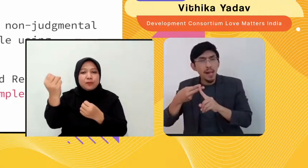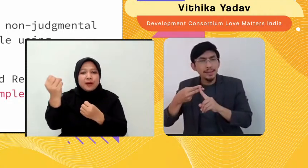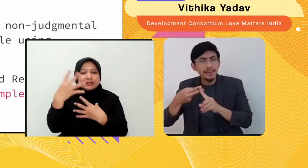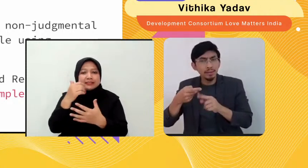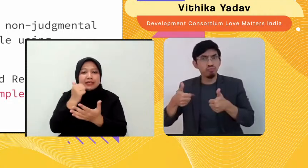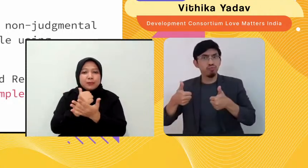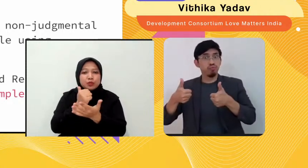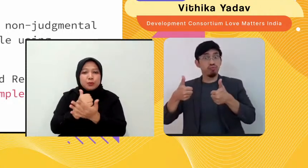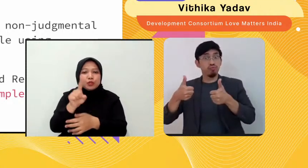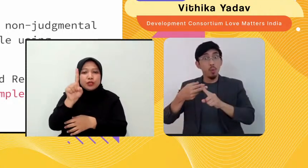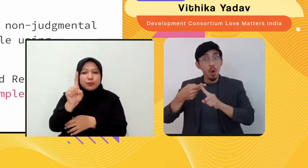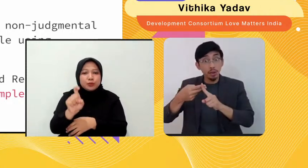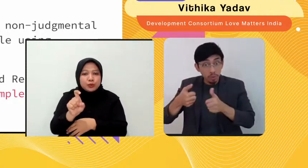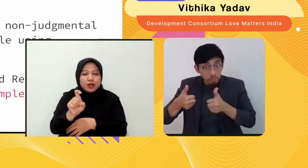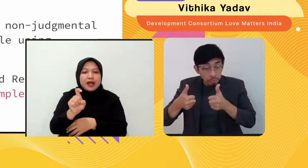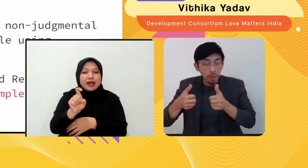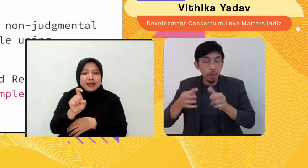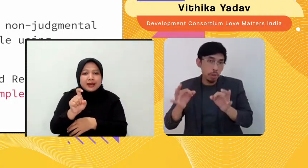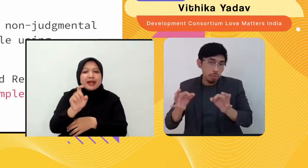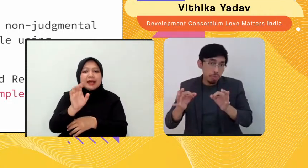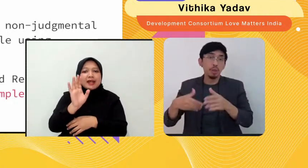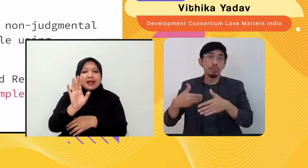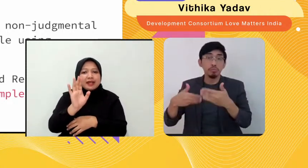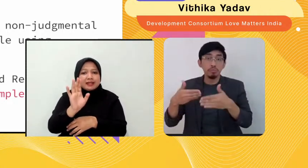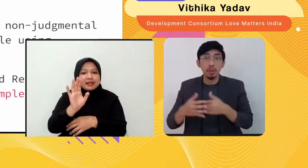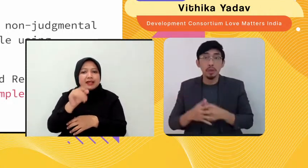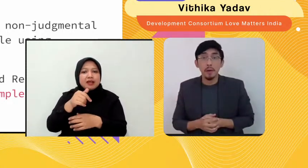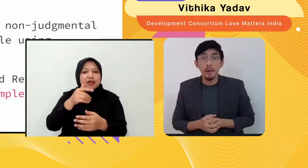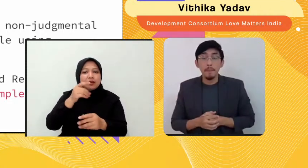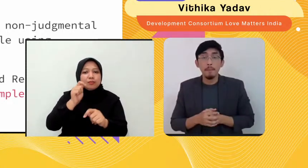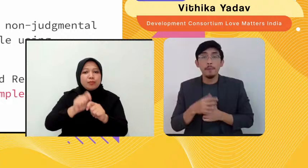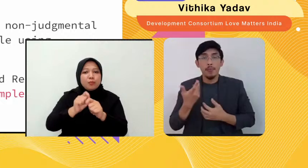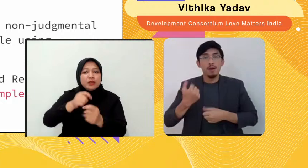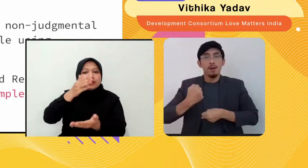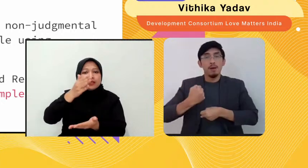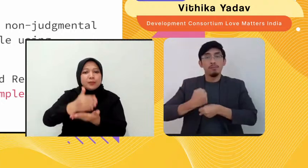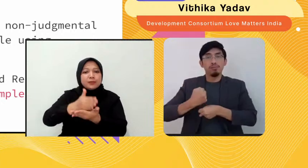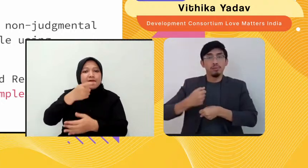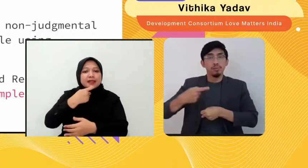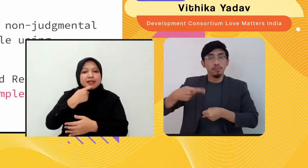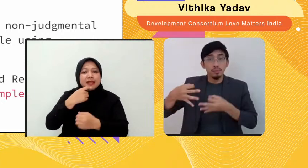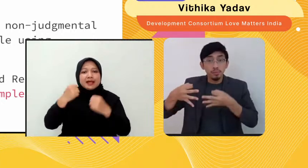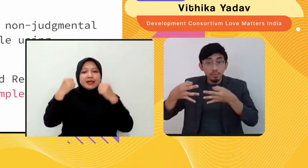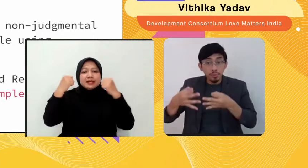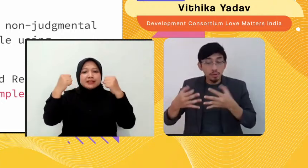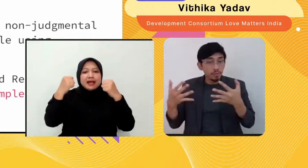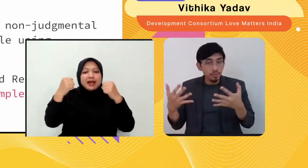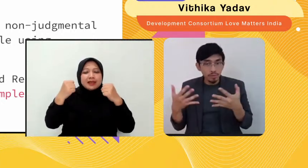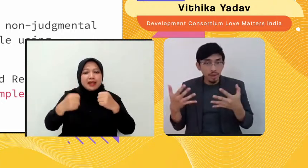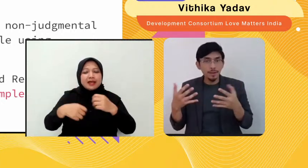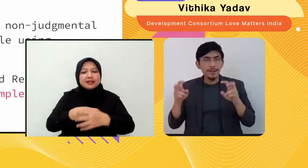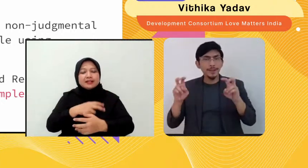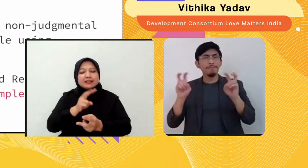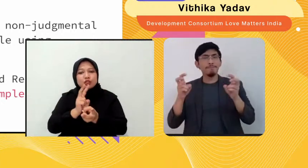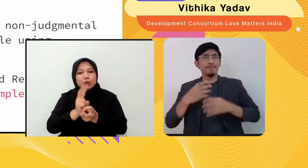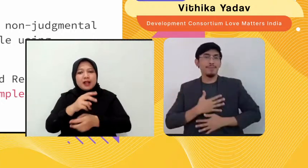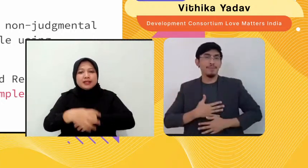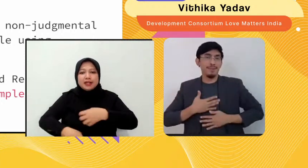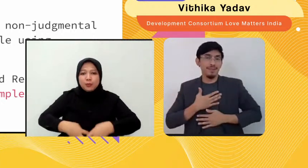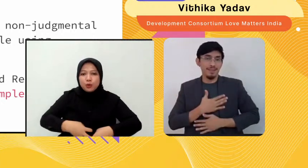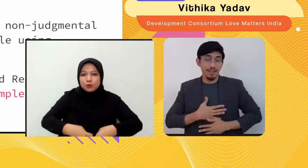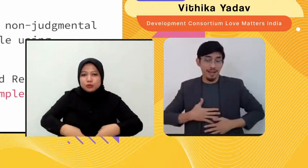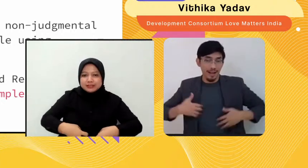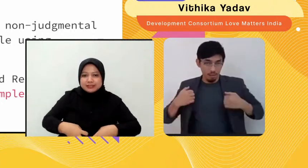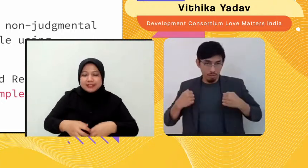make informed decisions regarding their sexual health and well-being. And that's the work that we do. That's the premise of the work that we do, where